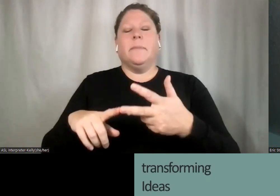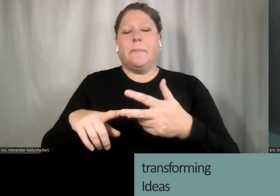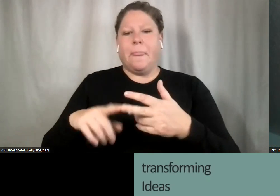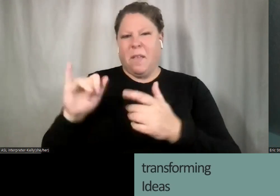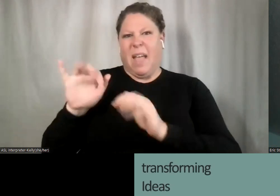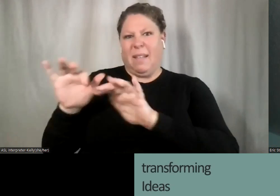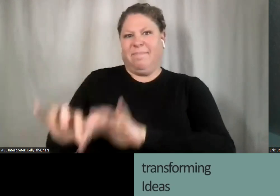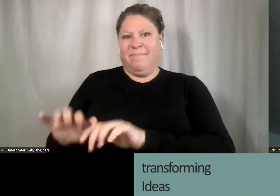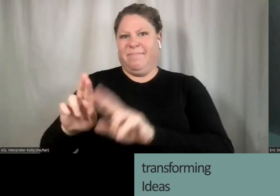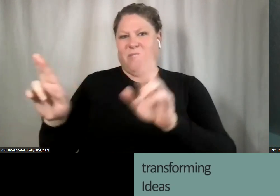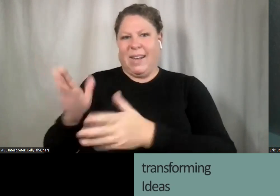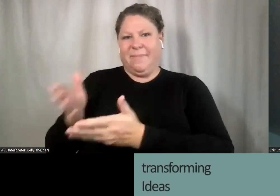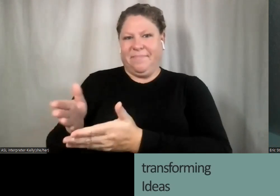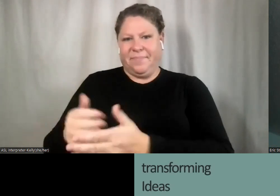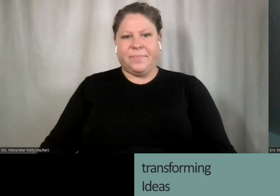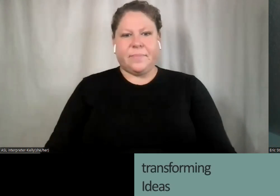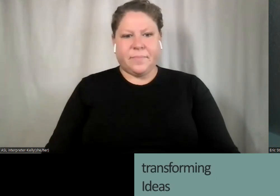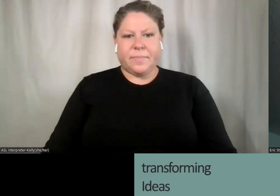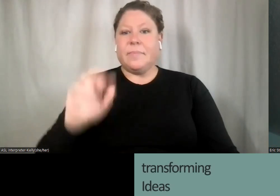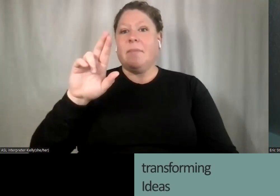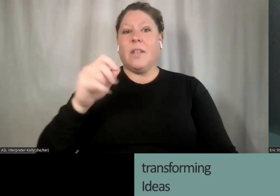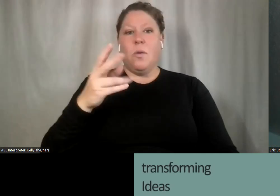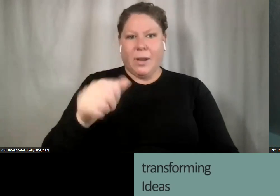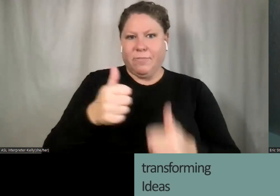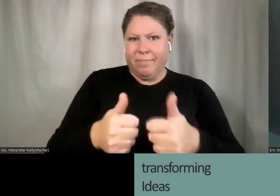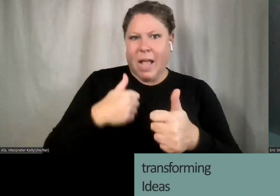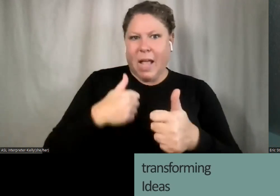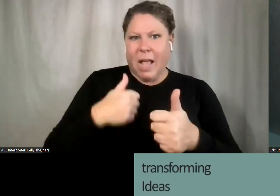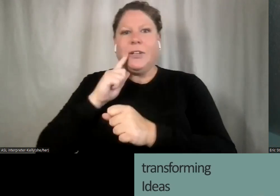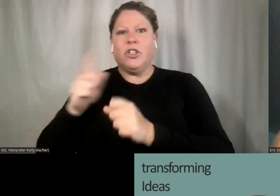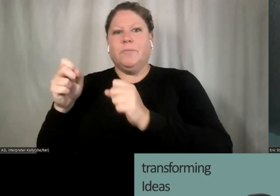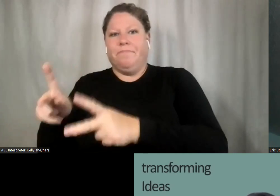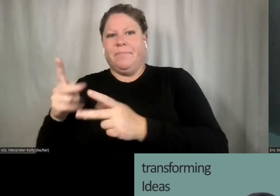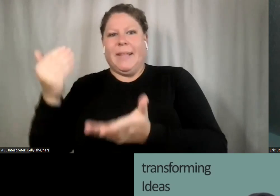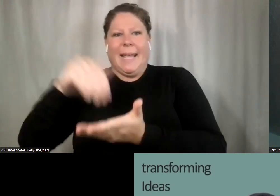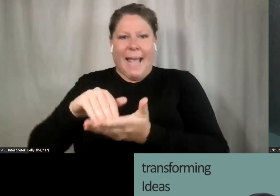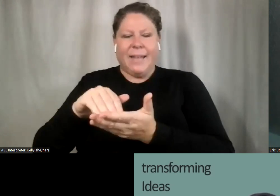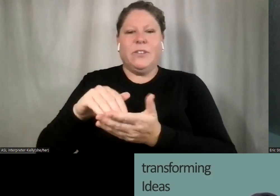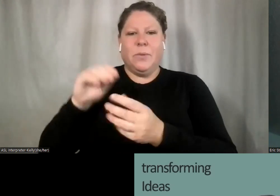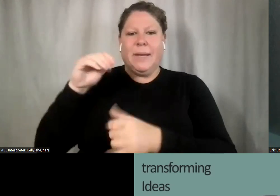gonna post that again so that everyone can see it just to make sure. There we go. That should be in the chat for